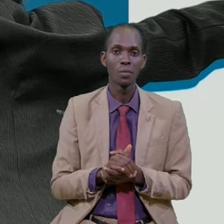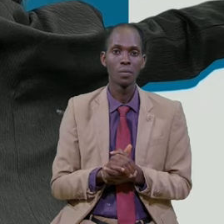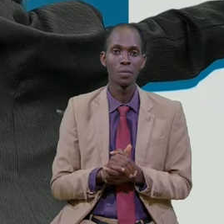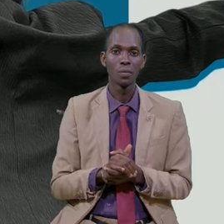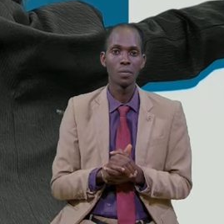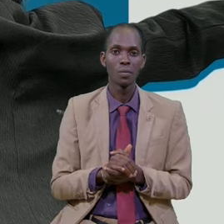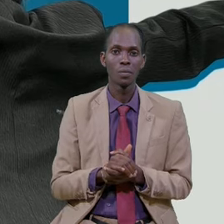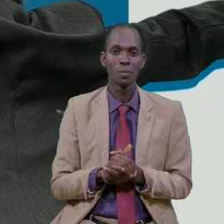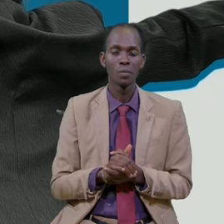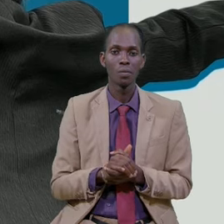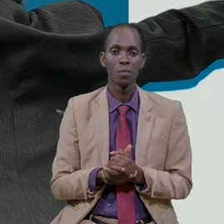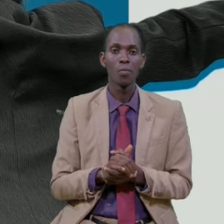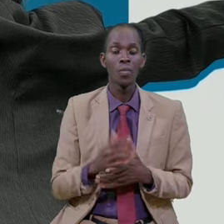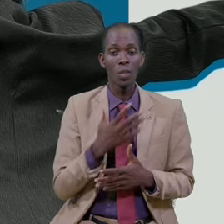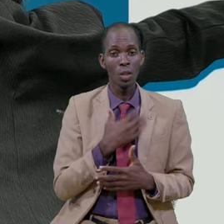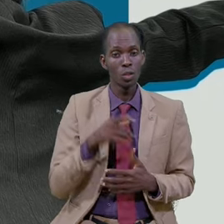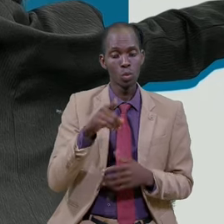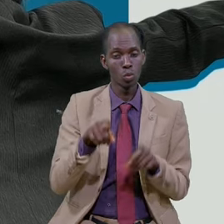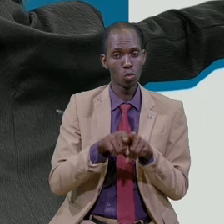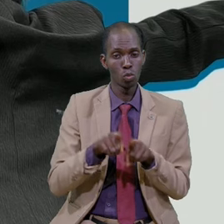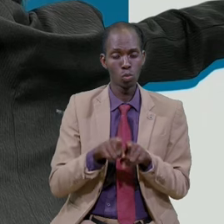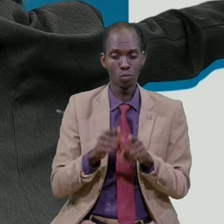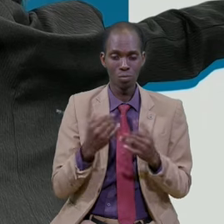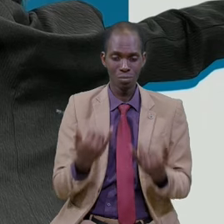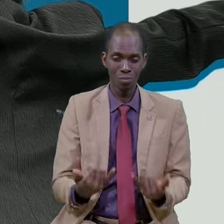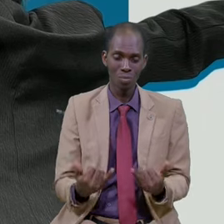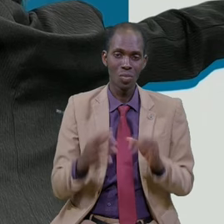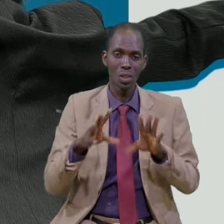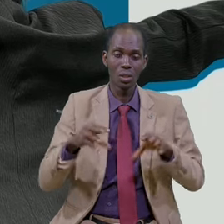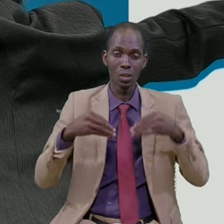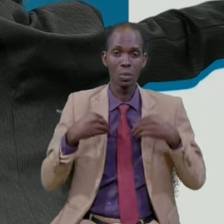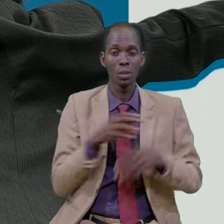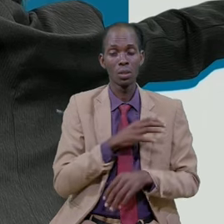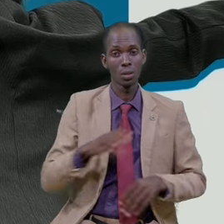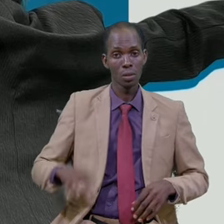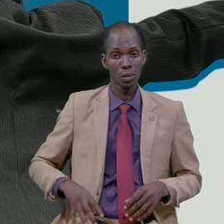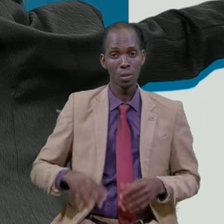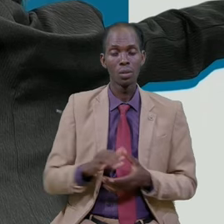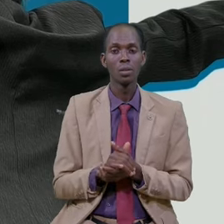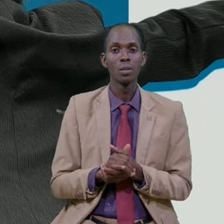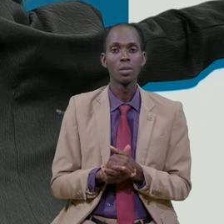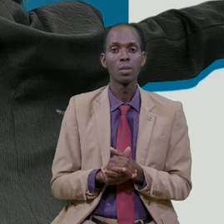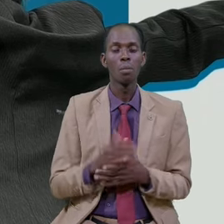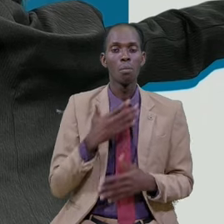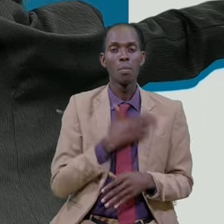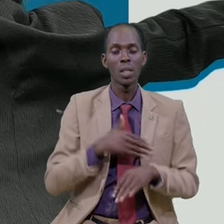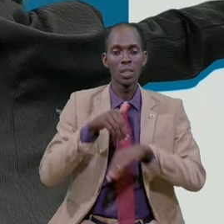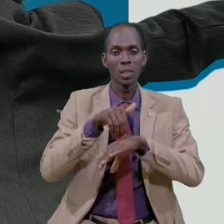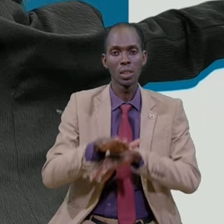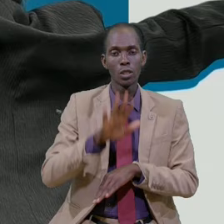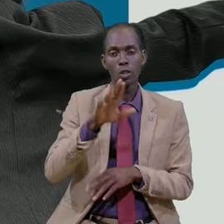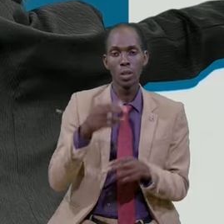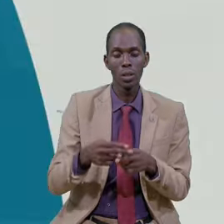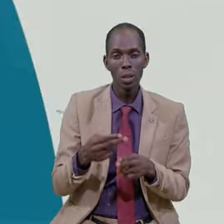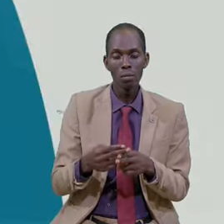television and you just gave your life to please send your name your